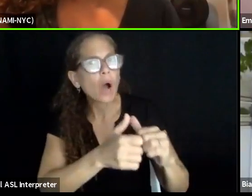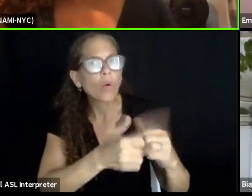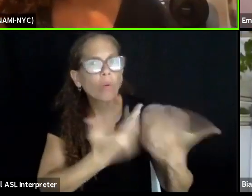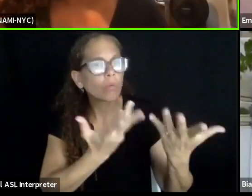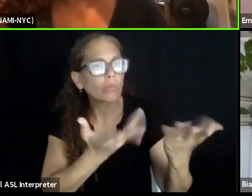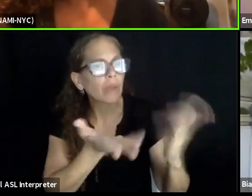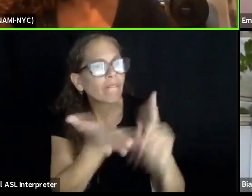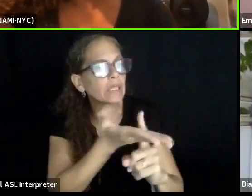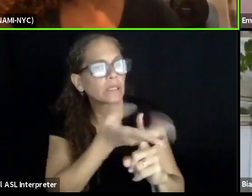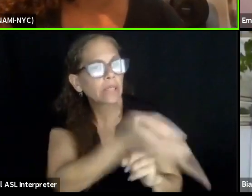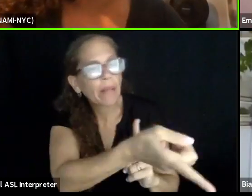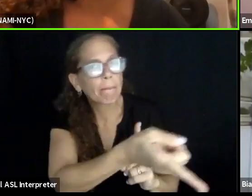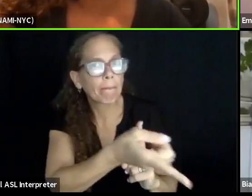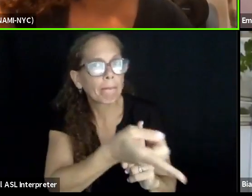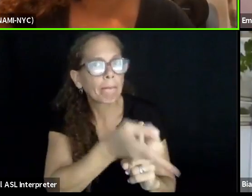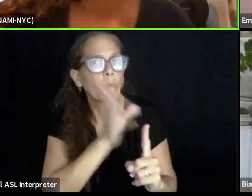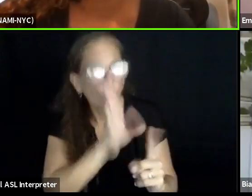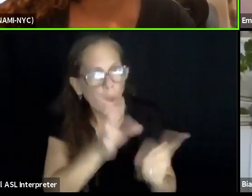effort?